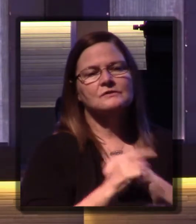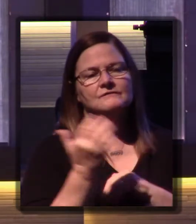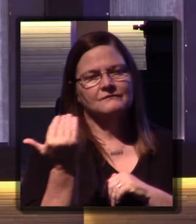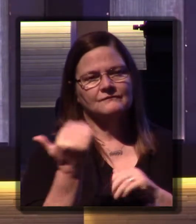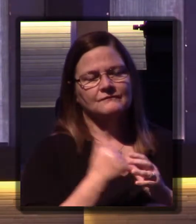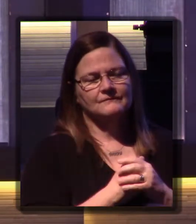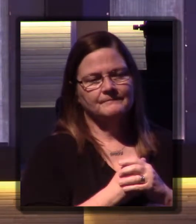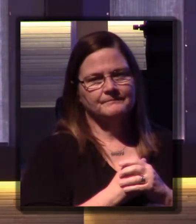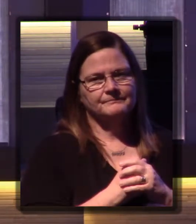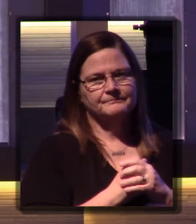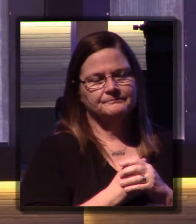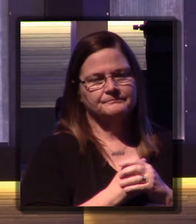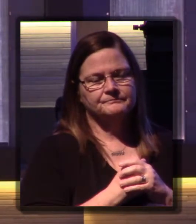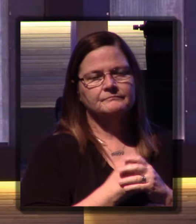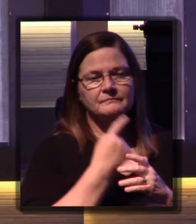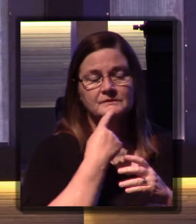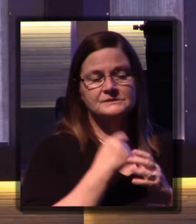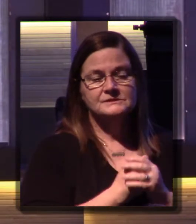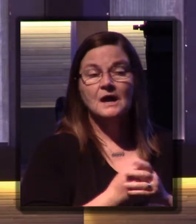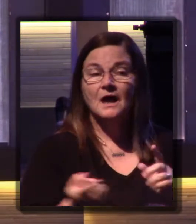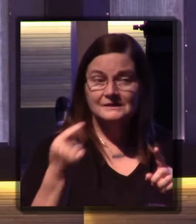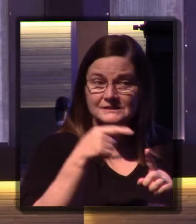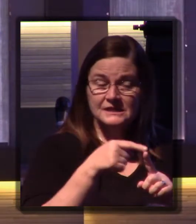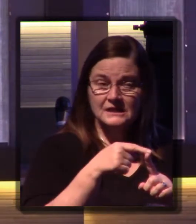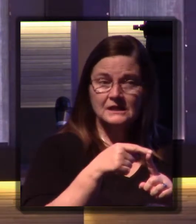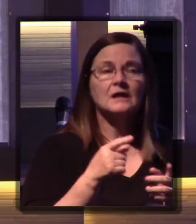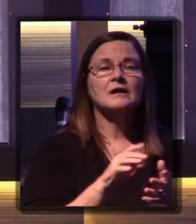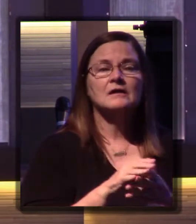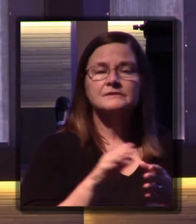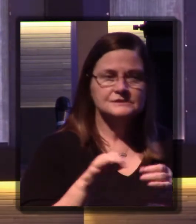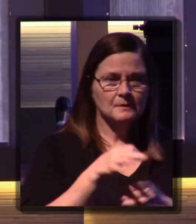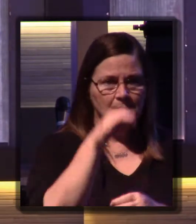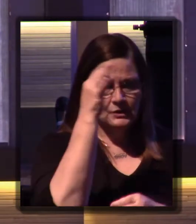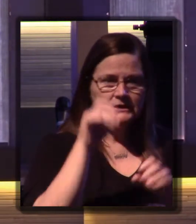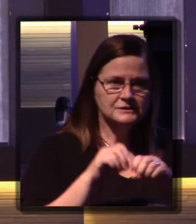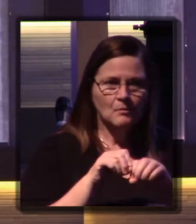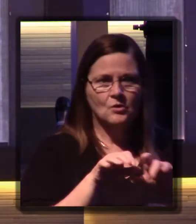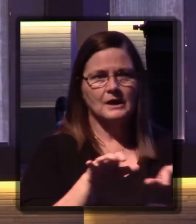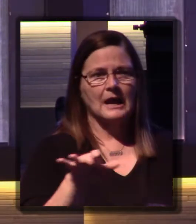verse 15, he says this. He says, until a spirit is